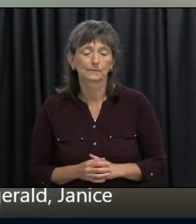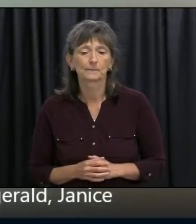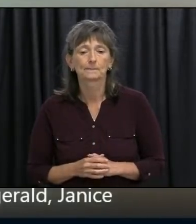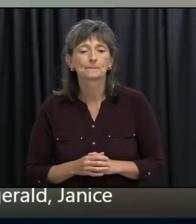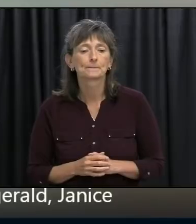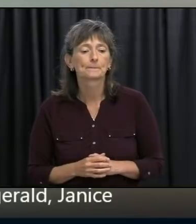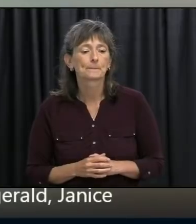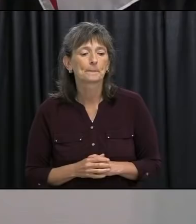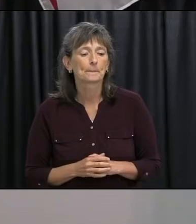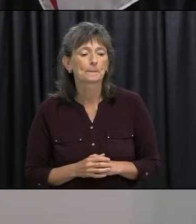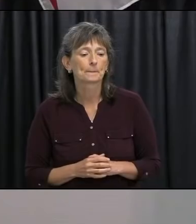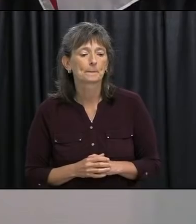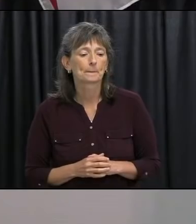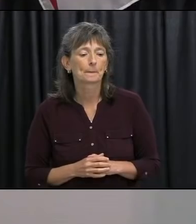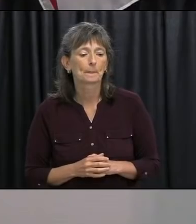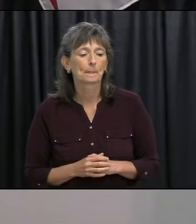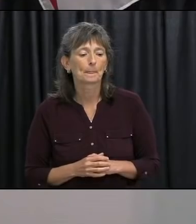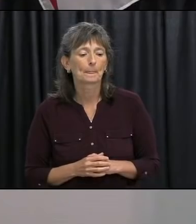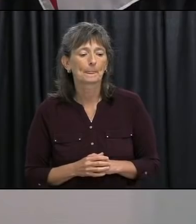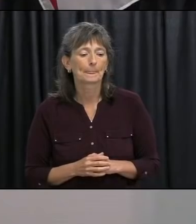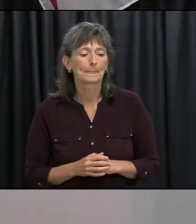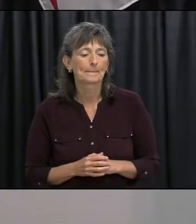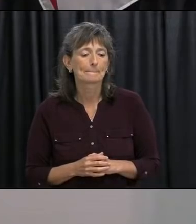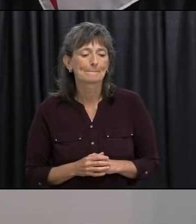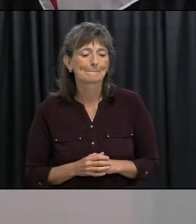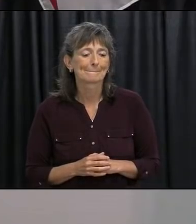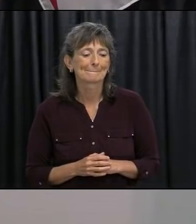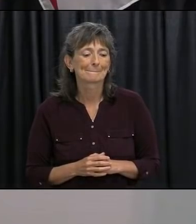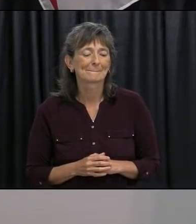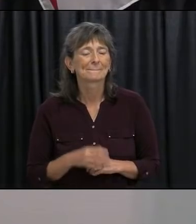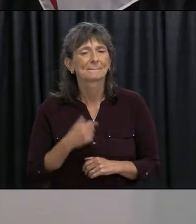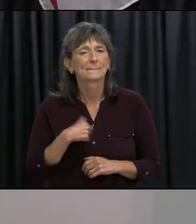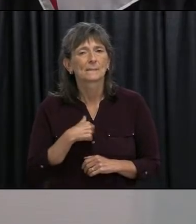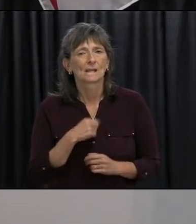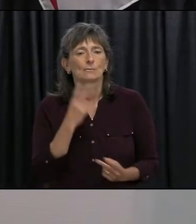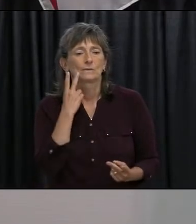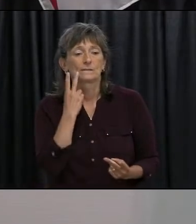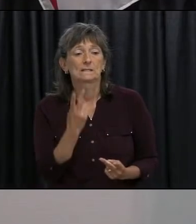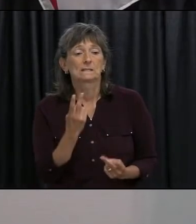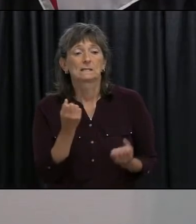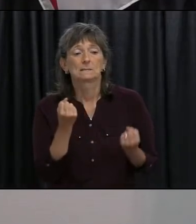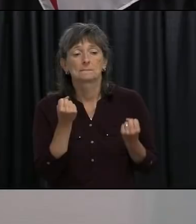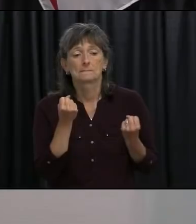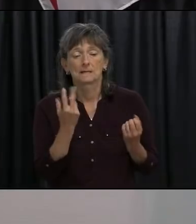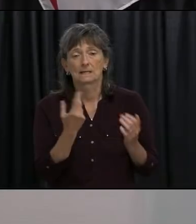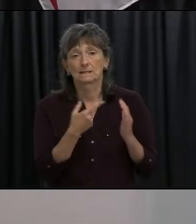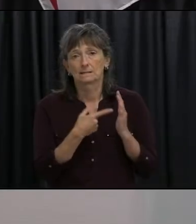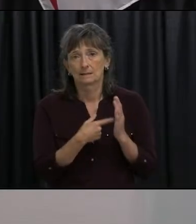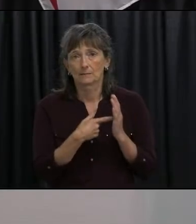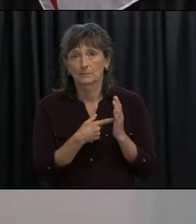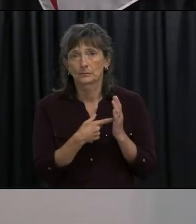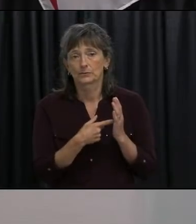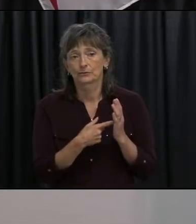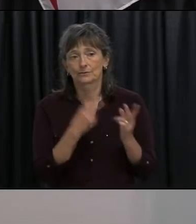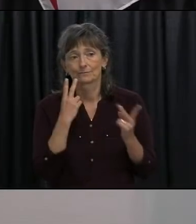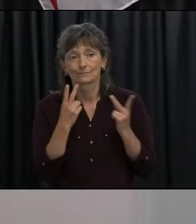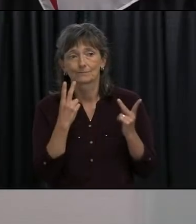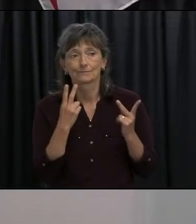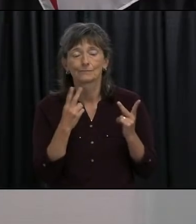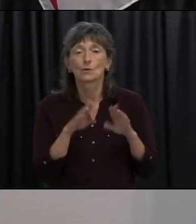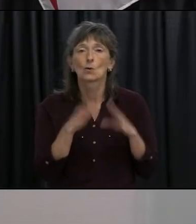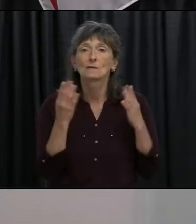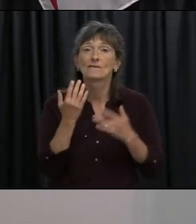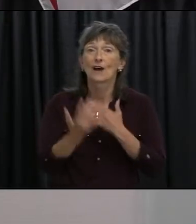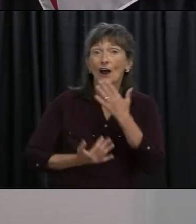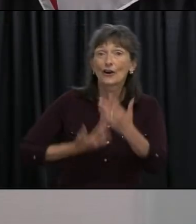Thanks. And just going off that, we've seen quite a few examples of, especially now, reopened bars have